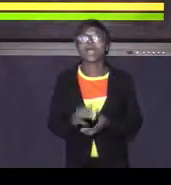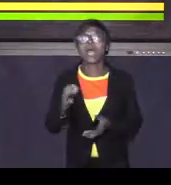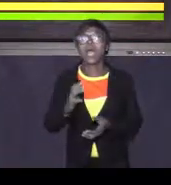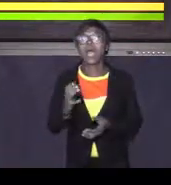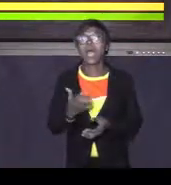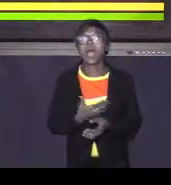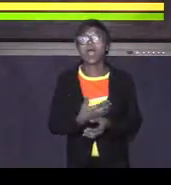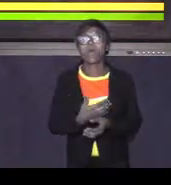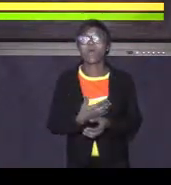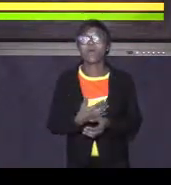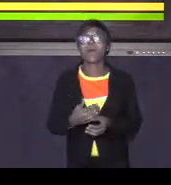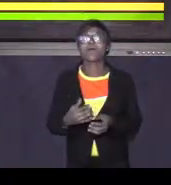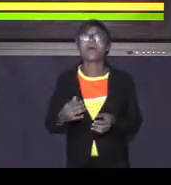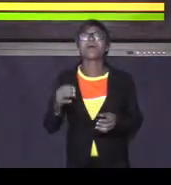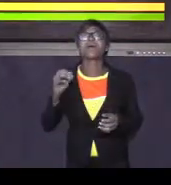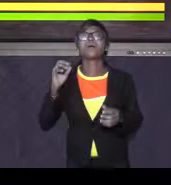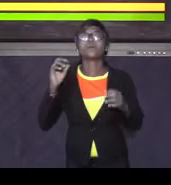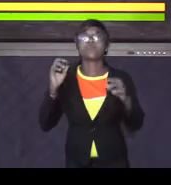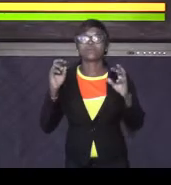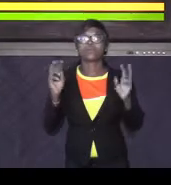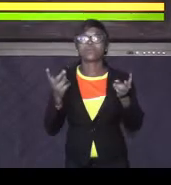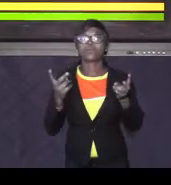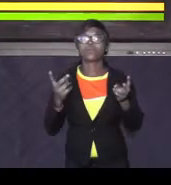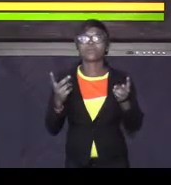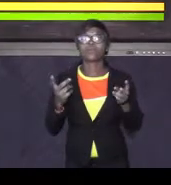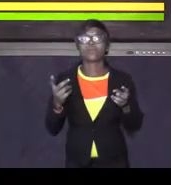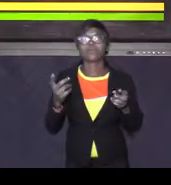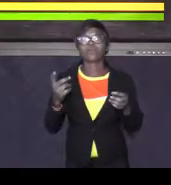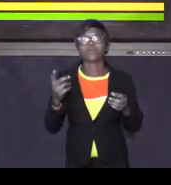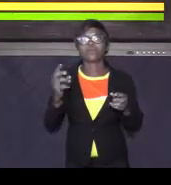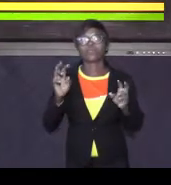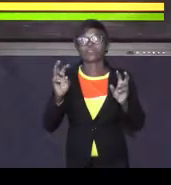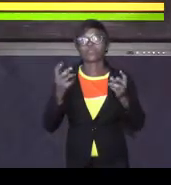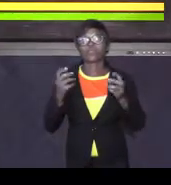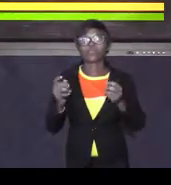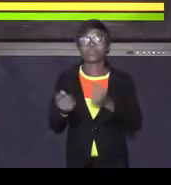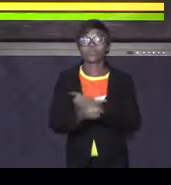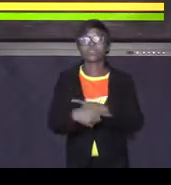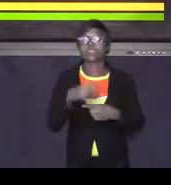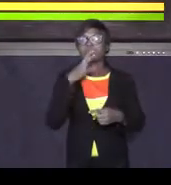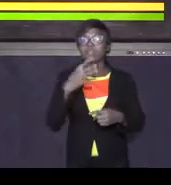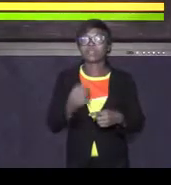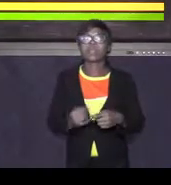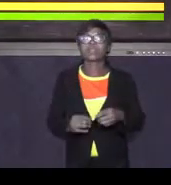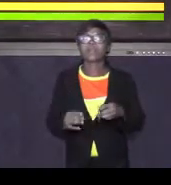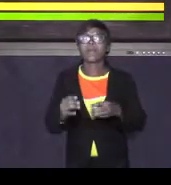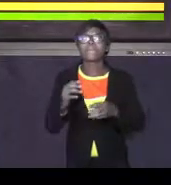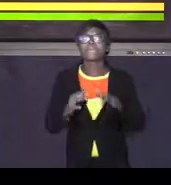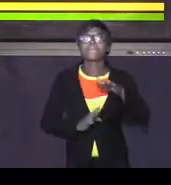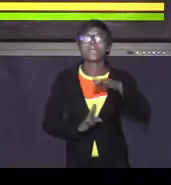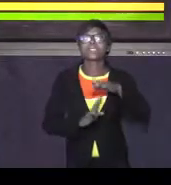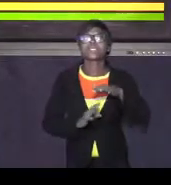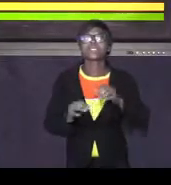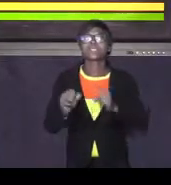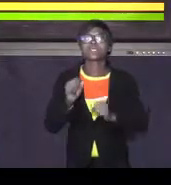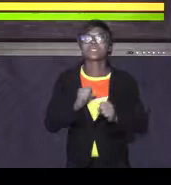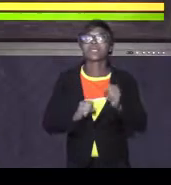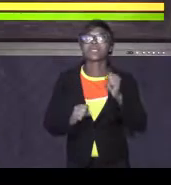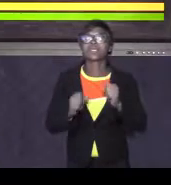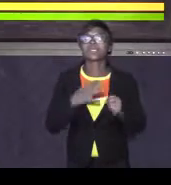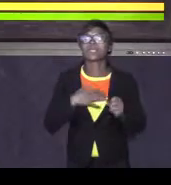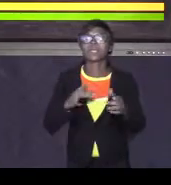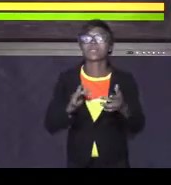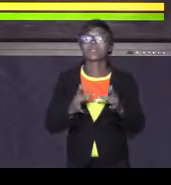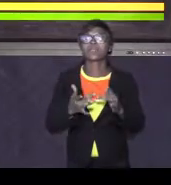for today is Basic Science and Technology. In Basic Science and Technology, in our last lesson,